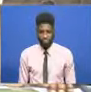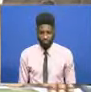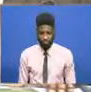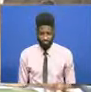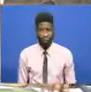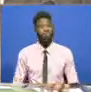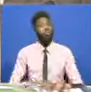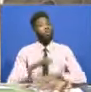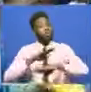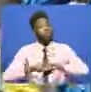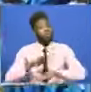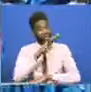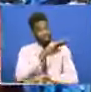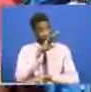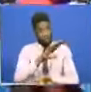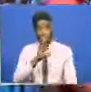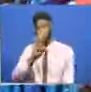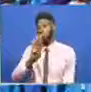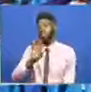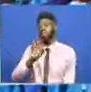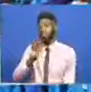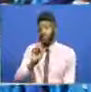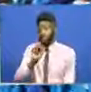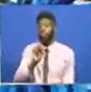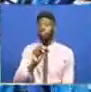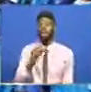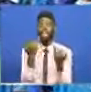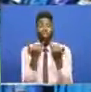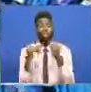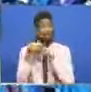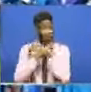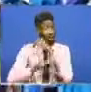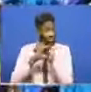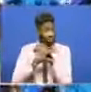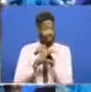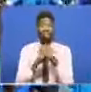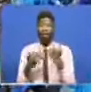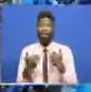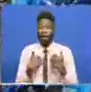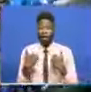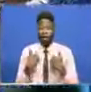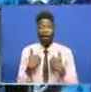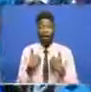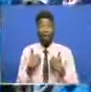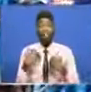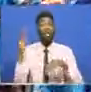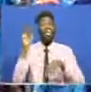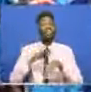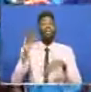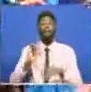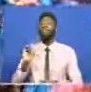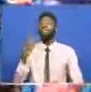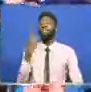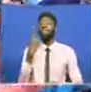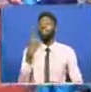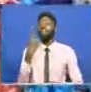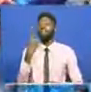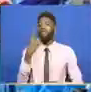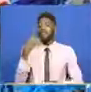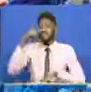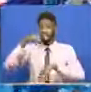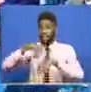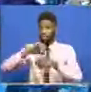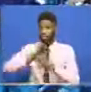Good afternoon, Ben Troy Njue. The country is still reeling from the effects of the first wave of the